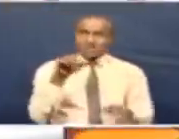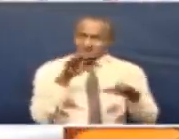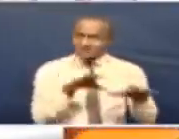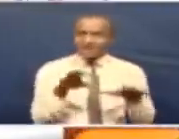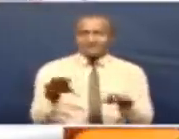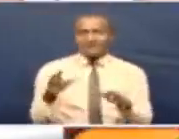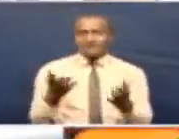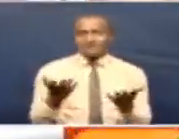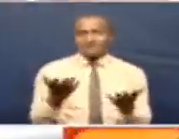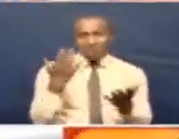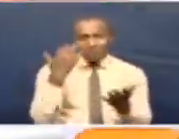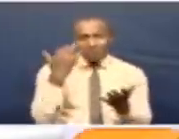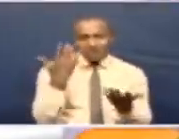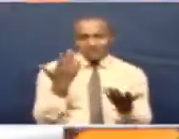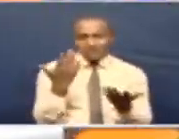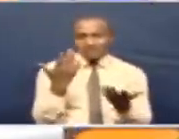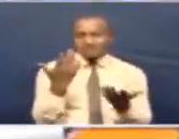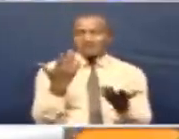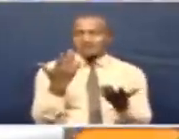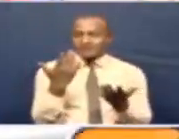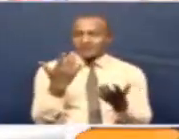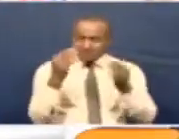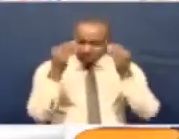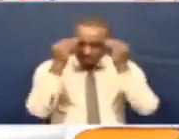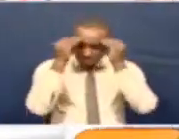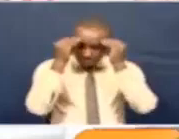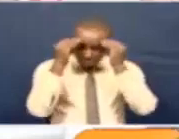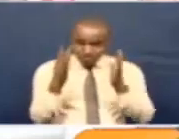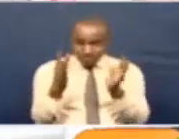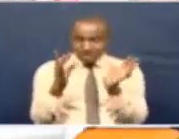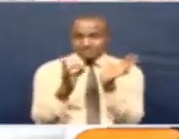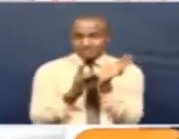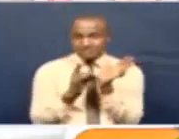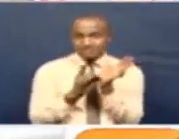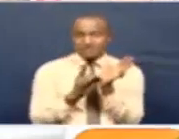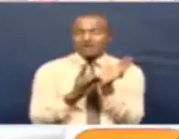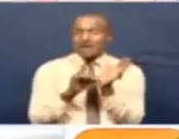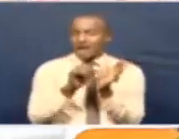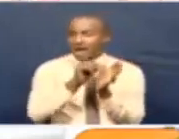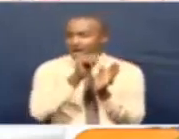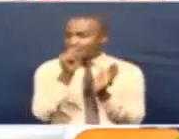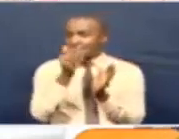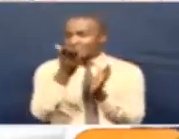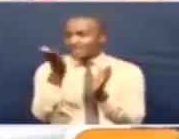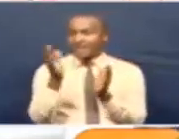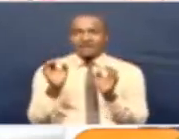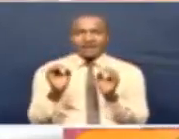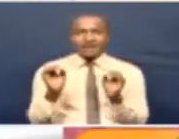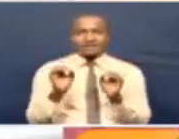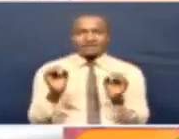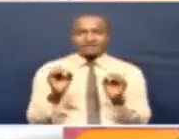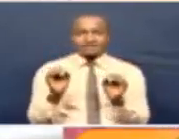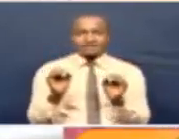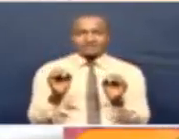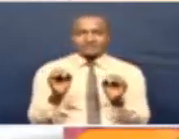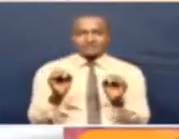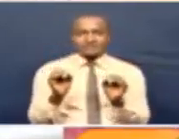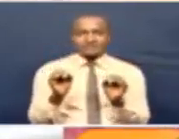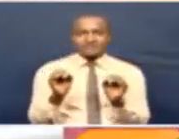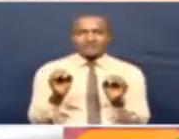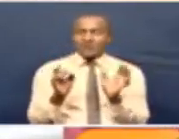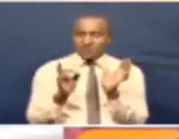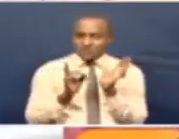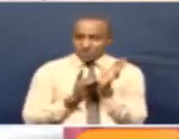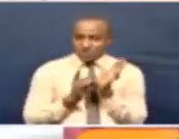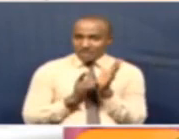crippled due to the absence of medical students who help in minor roles under the care of their supervisors. These doctors currently